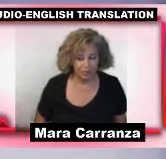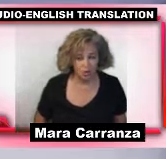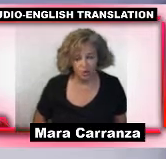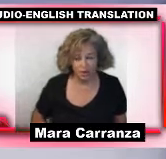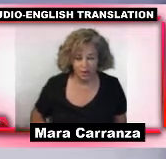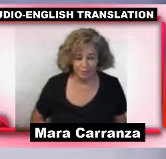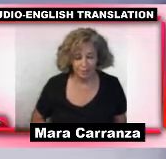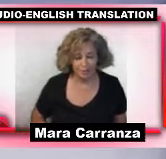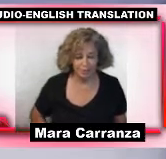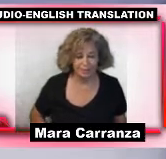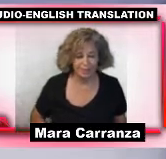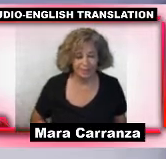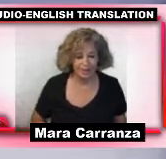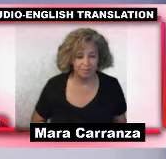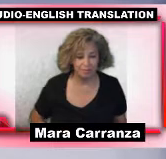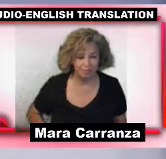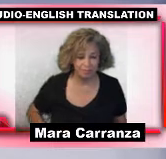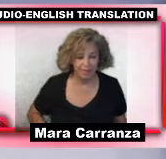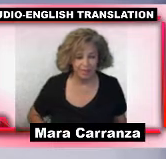corn husk